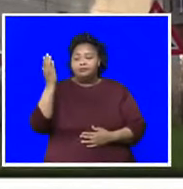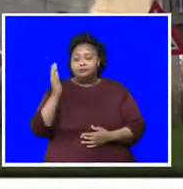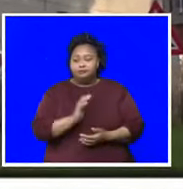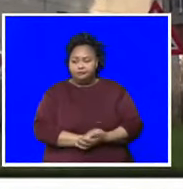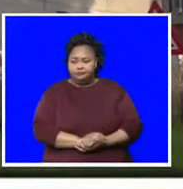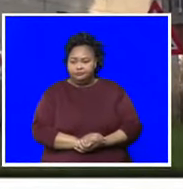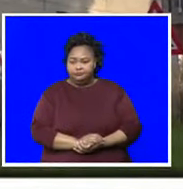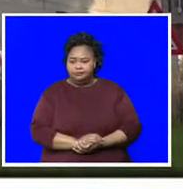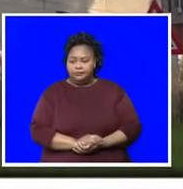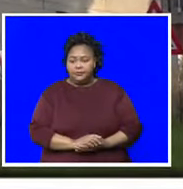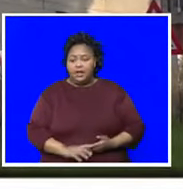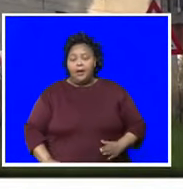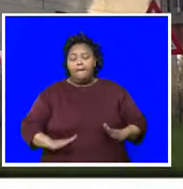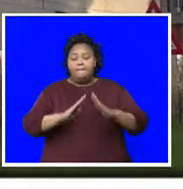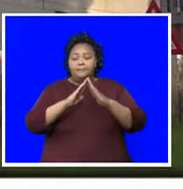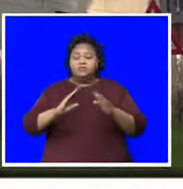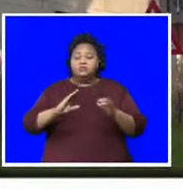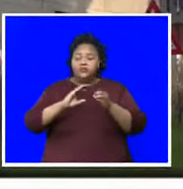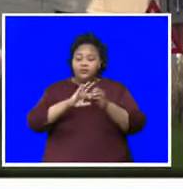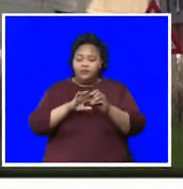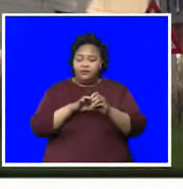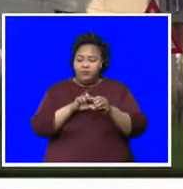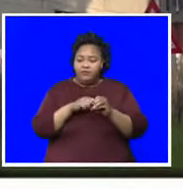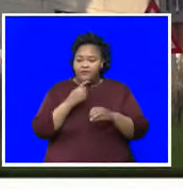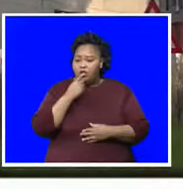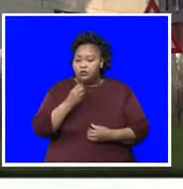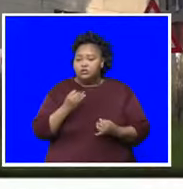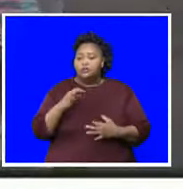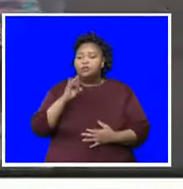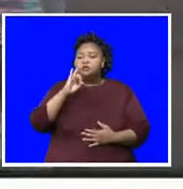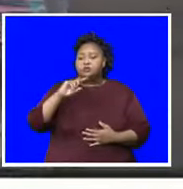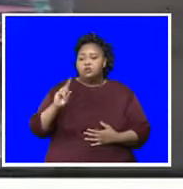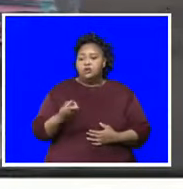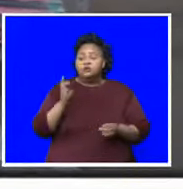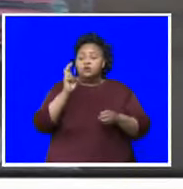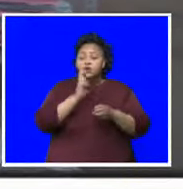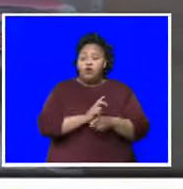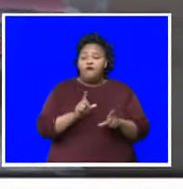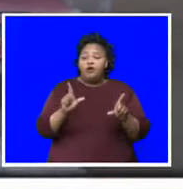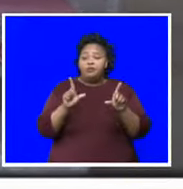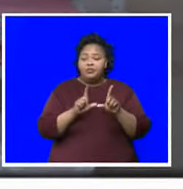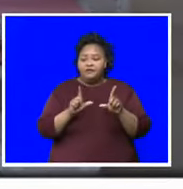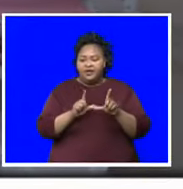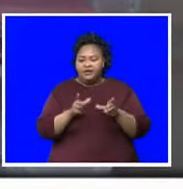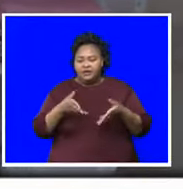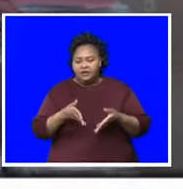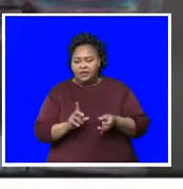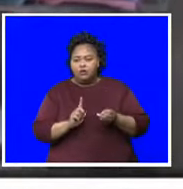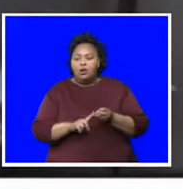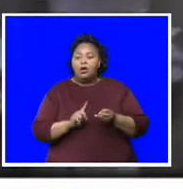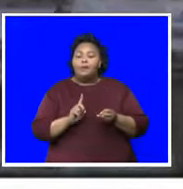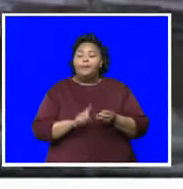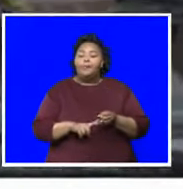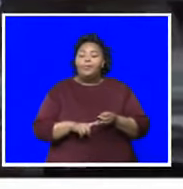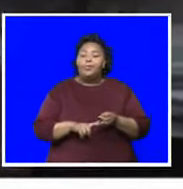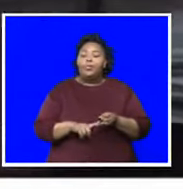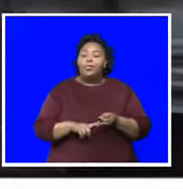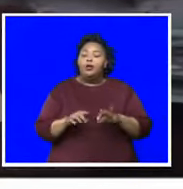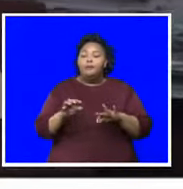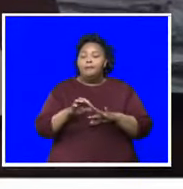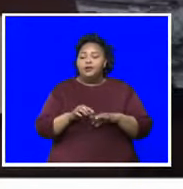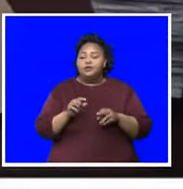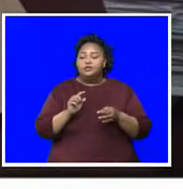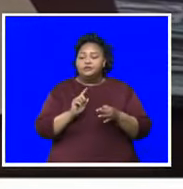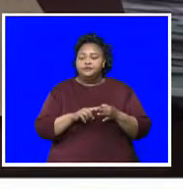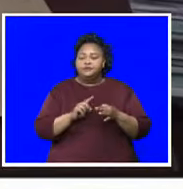has processed 2,581 certificates, which include birth, marriage and death certificates. This has been